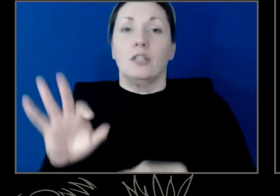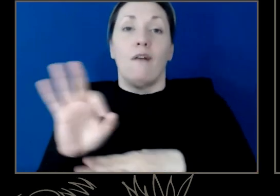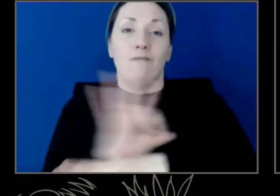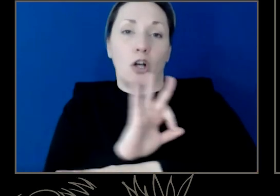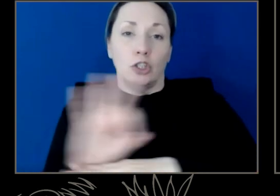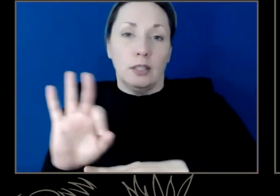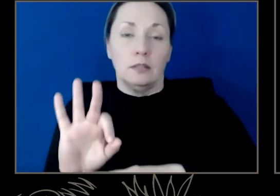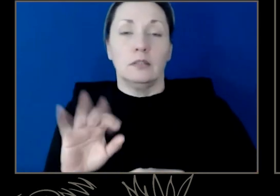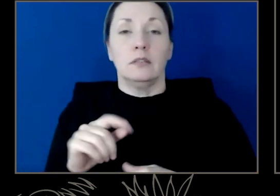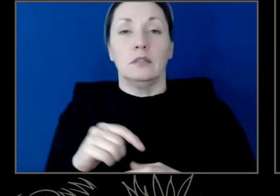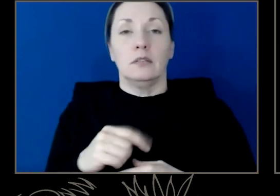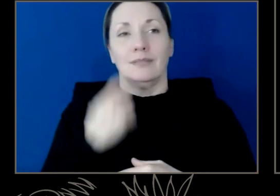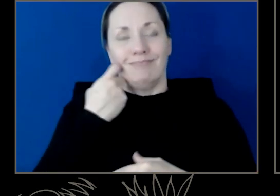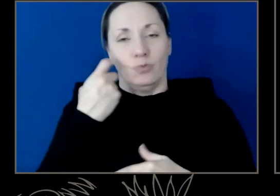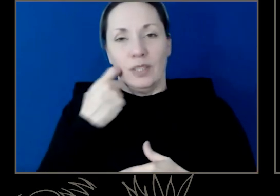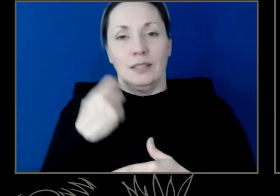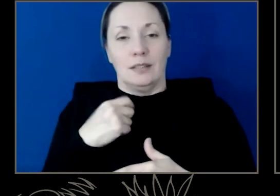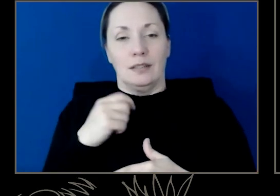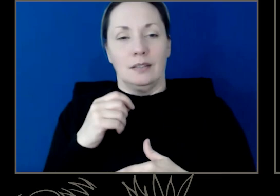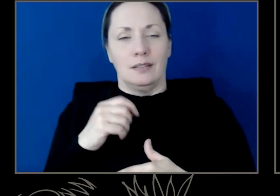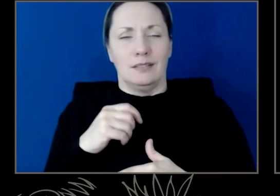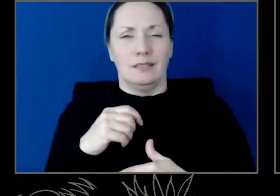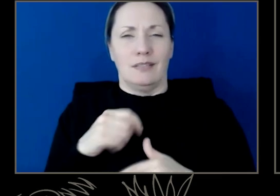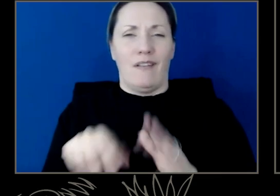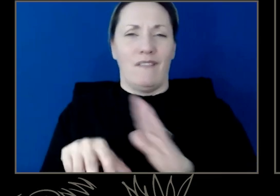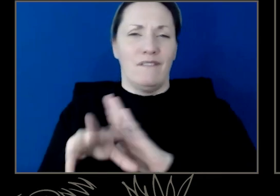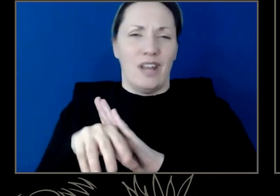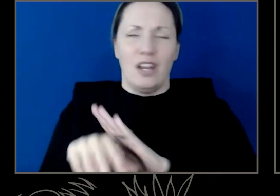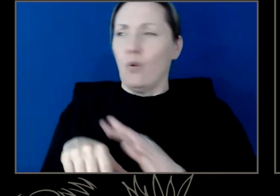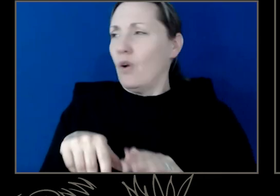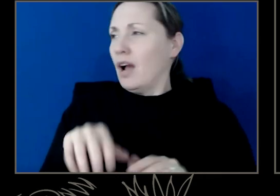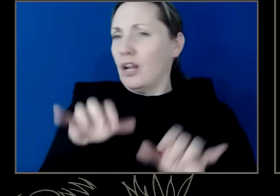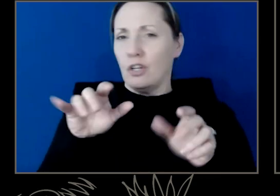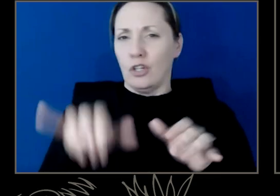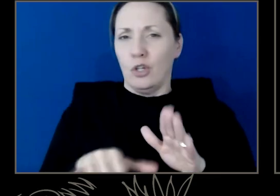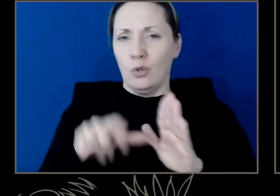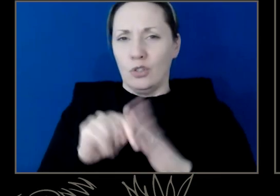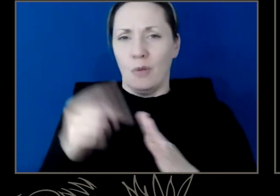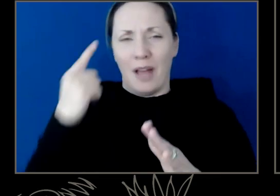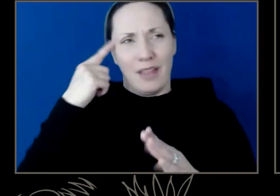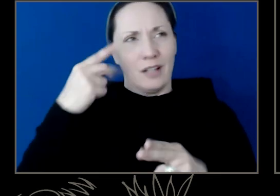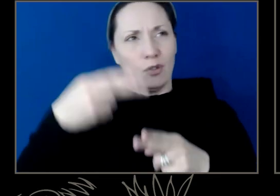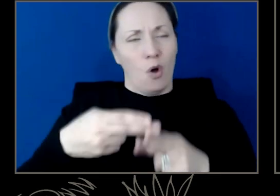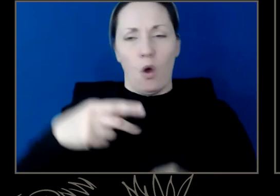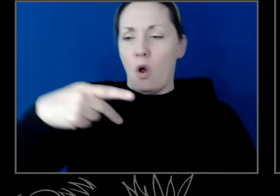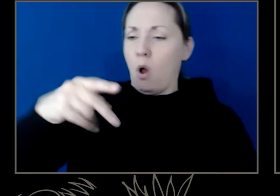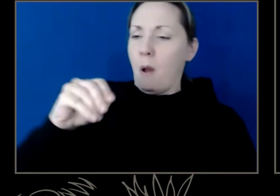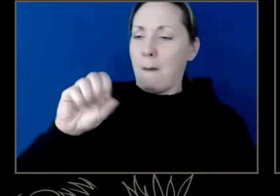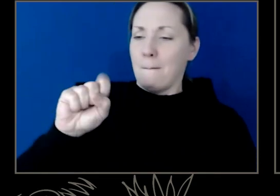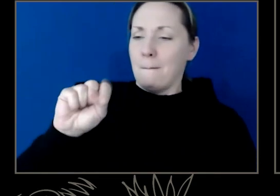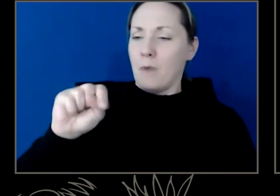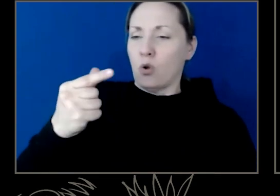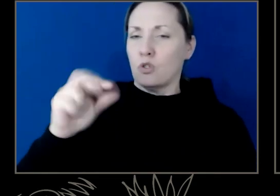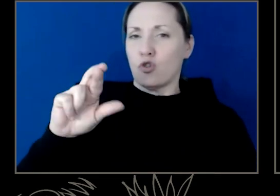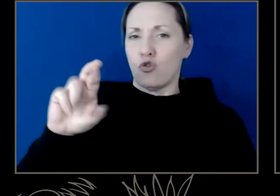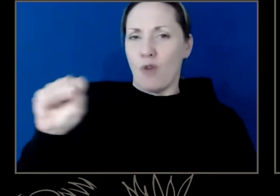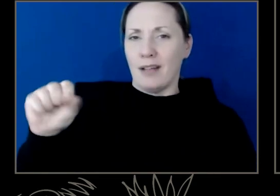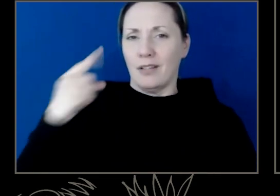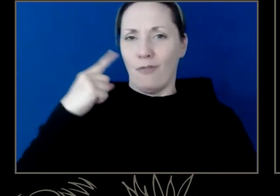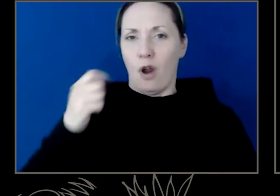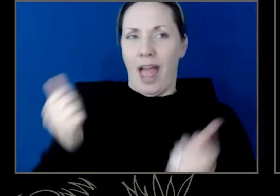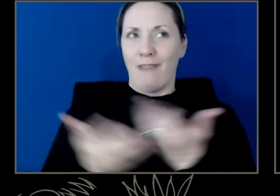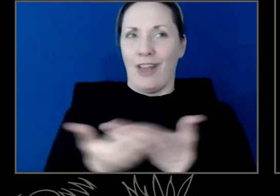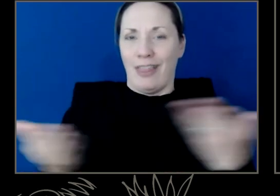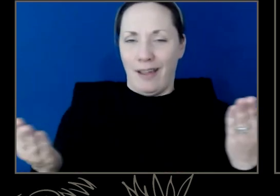a recent Fireship video on YouTube. I think it's called Postgres for Everything, where he kind of